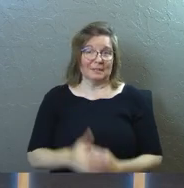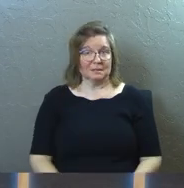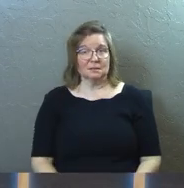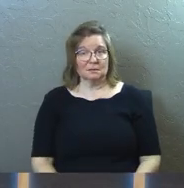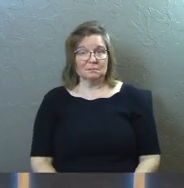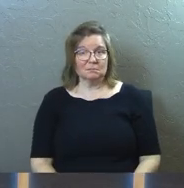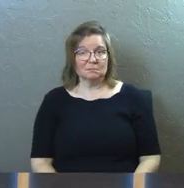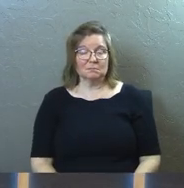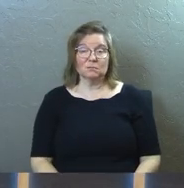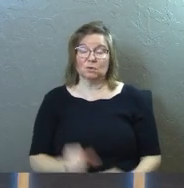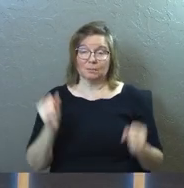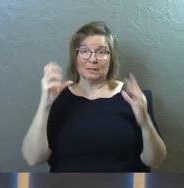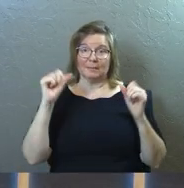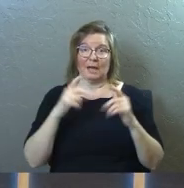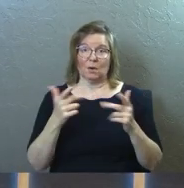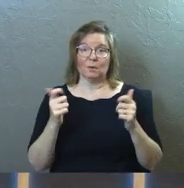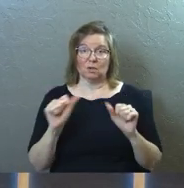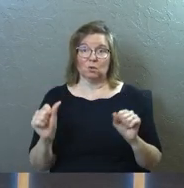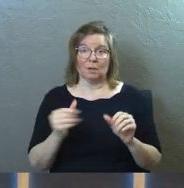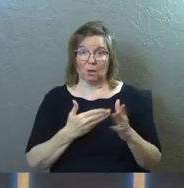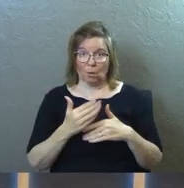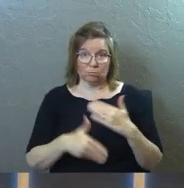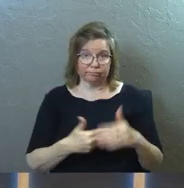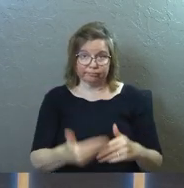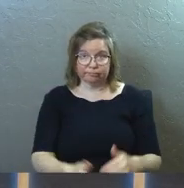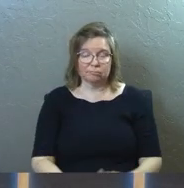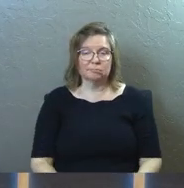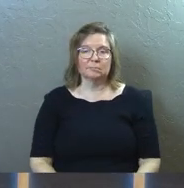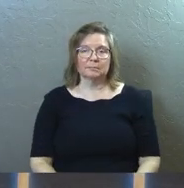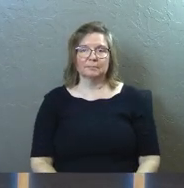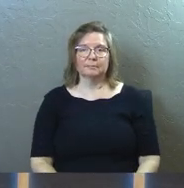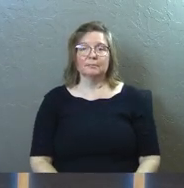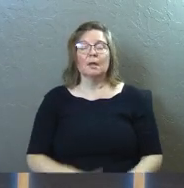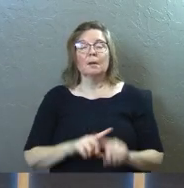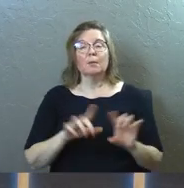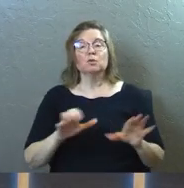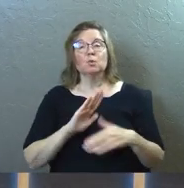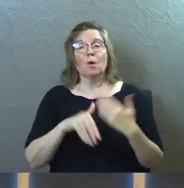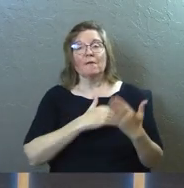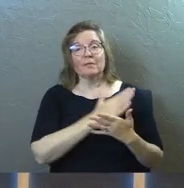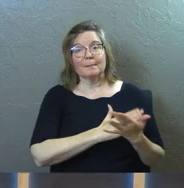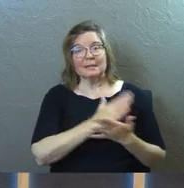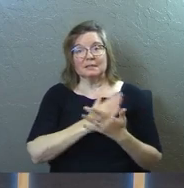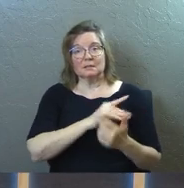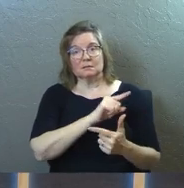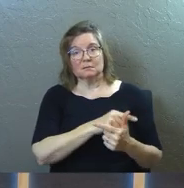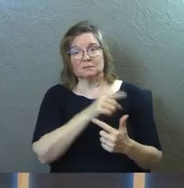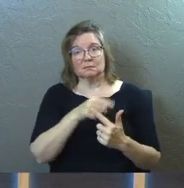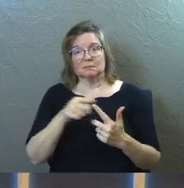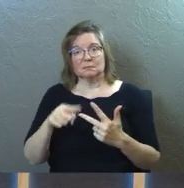3 minutes. You'll be amazed at how quickly you can move through it. But do all the pieces.